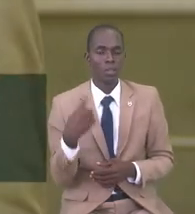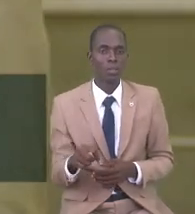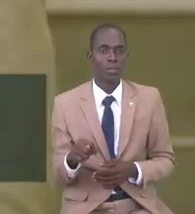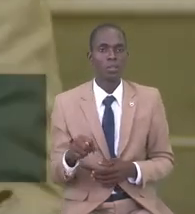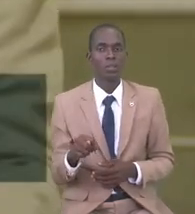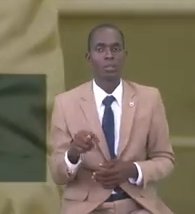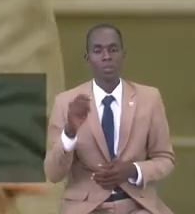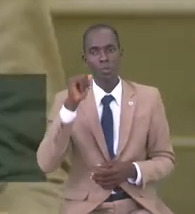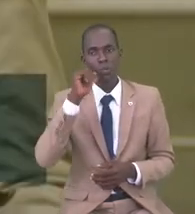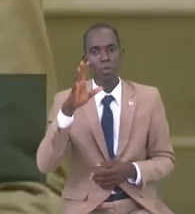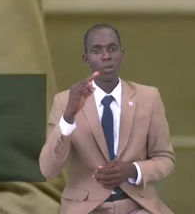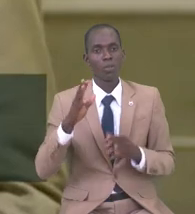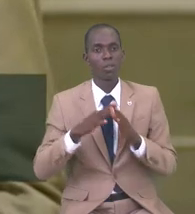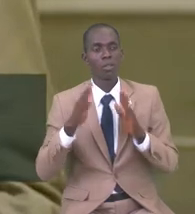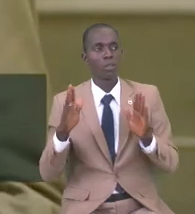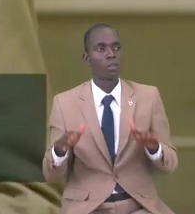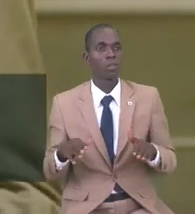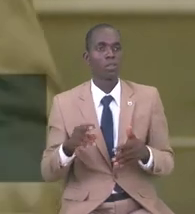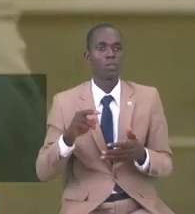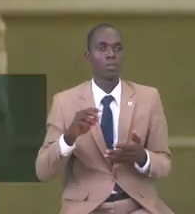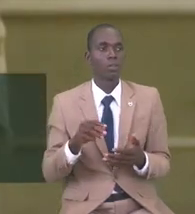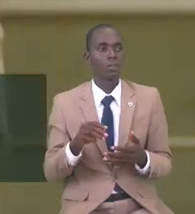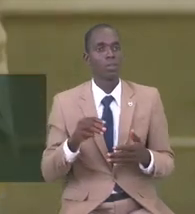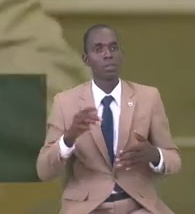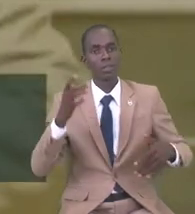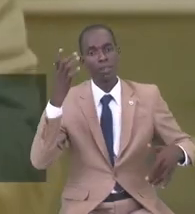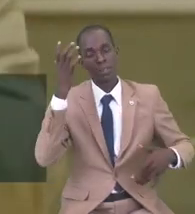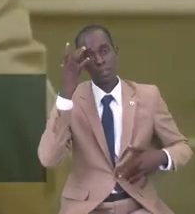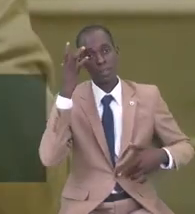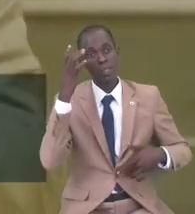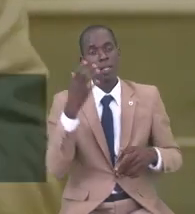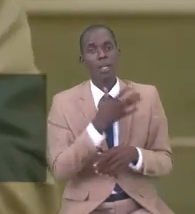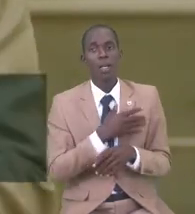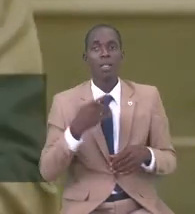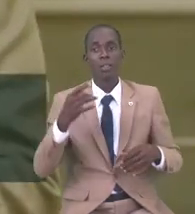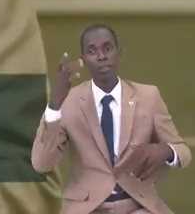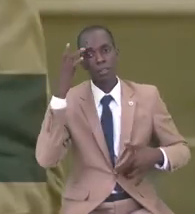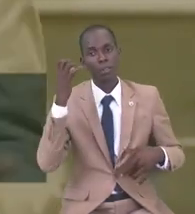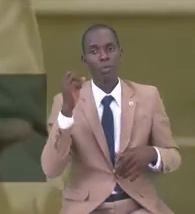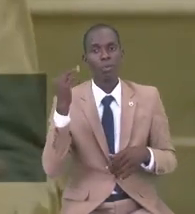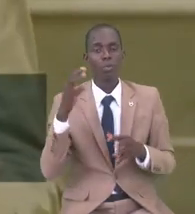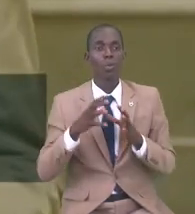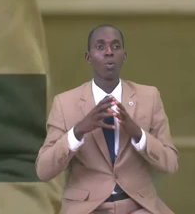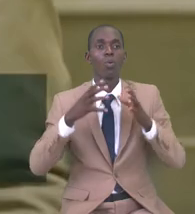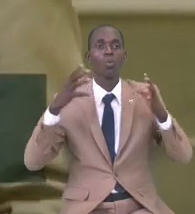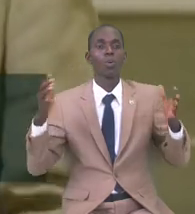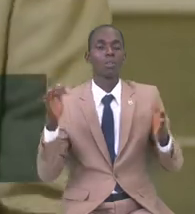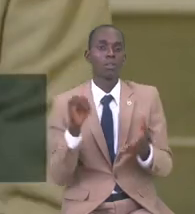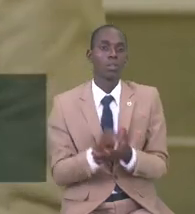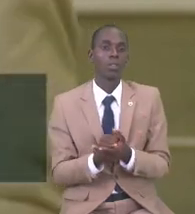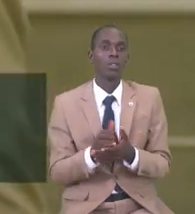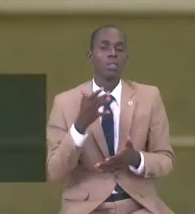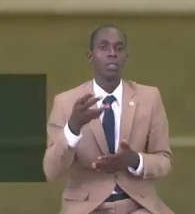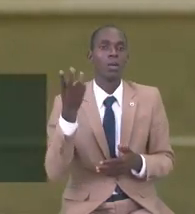the house, fell sick. And his sickness was so sore that there was